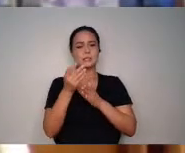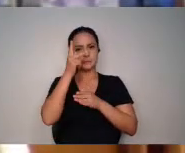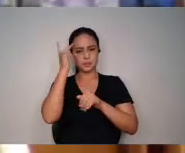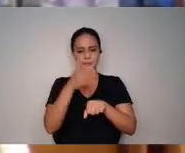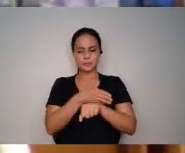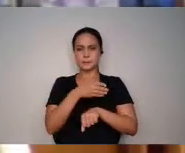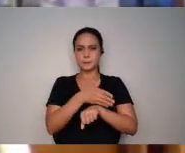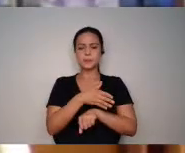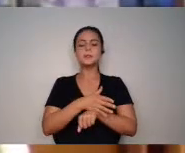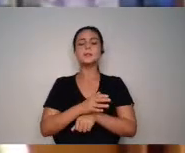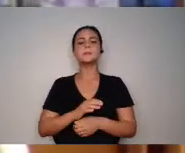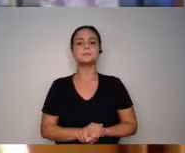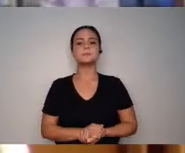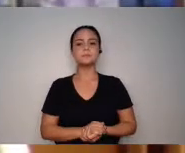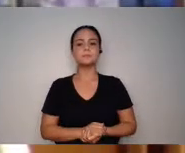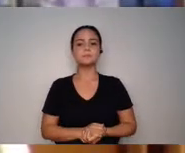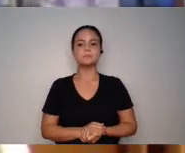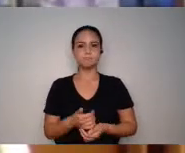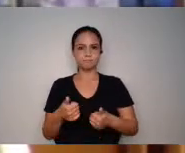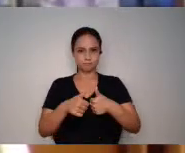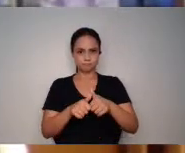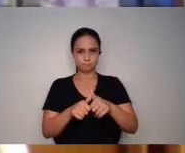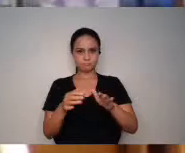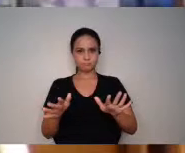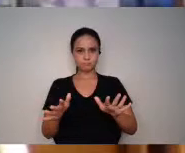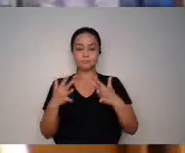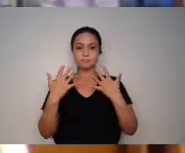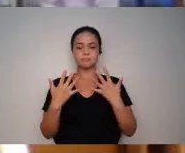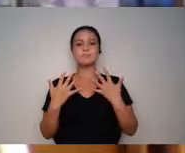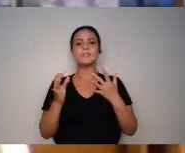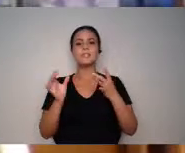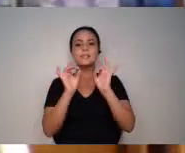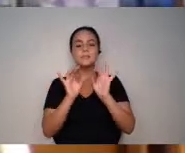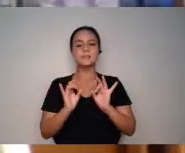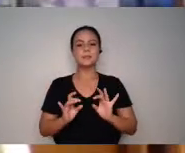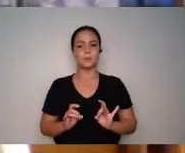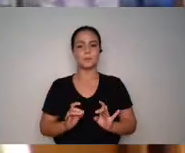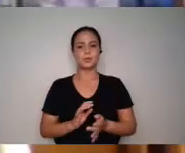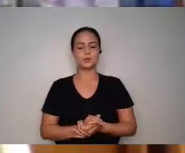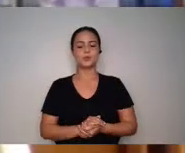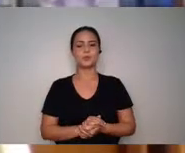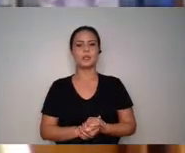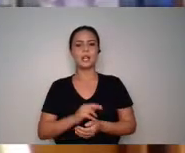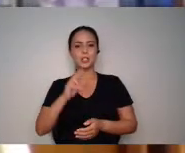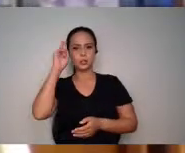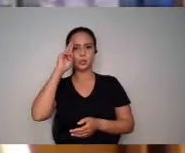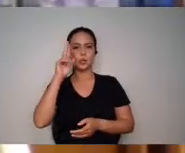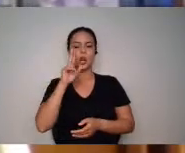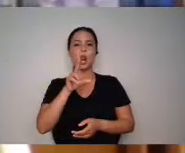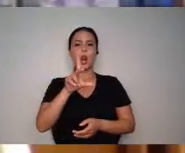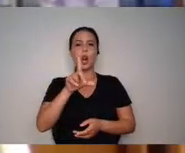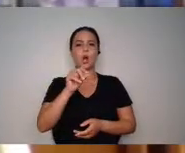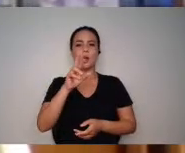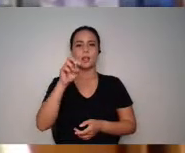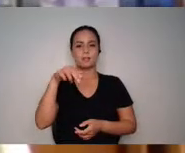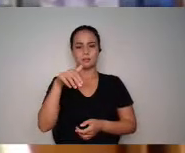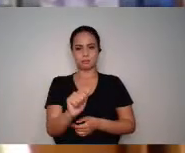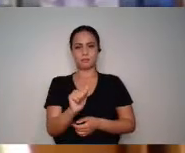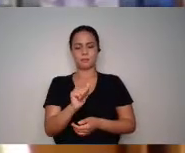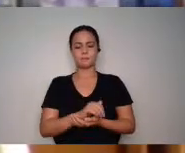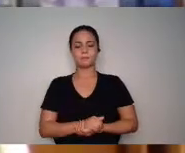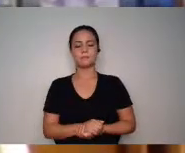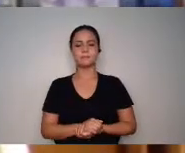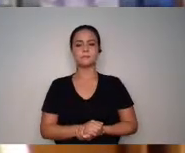salute all of the panelists and the attendees here, and especially Dr.